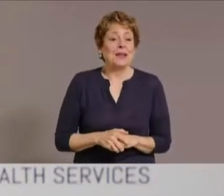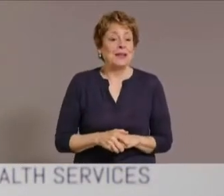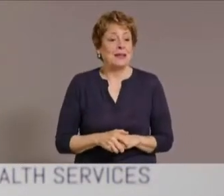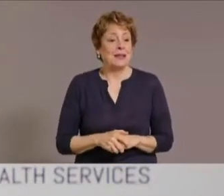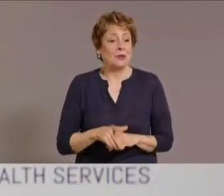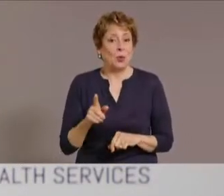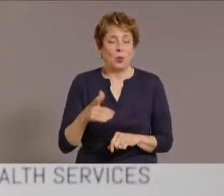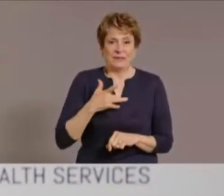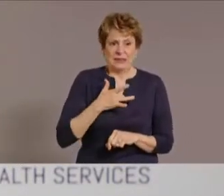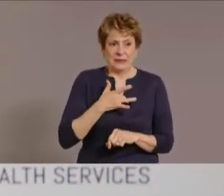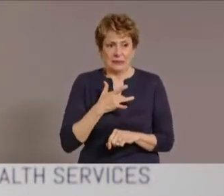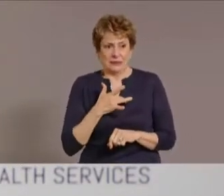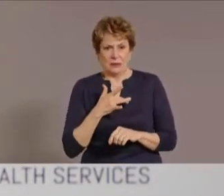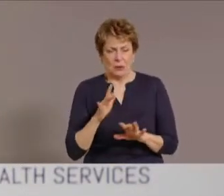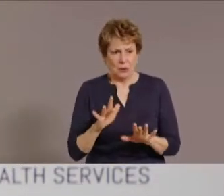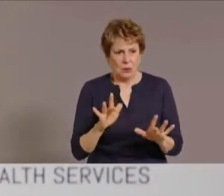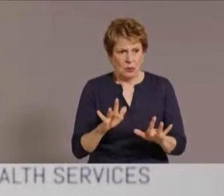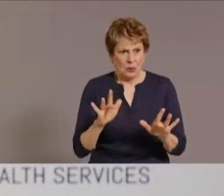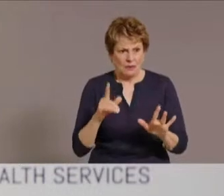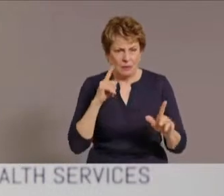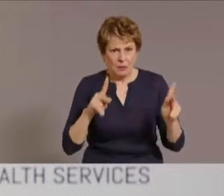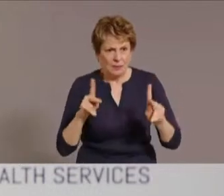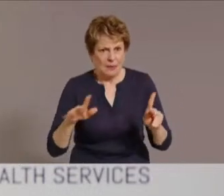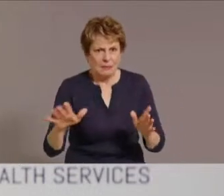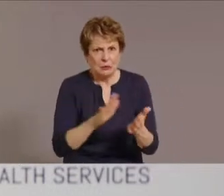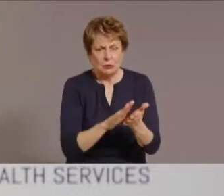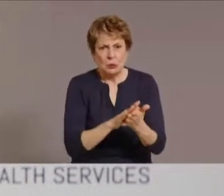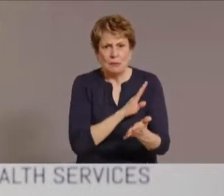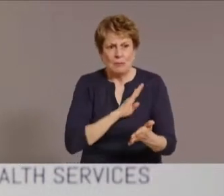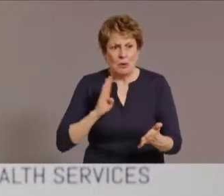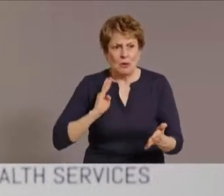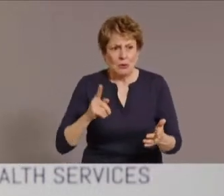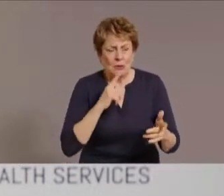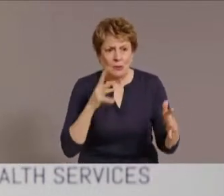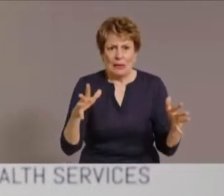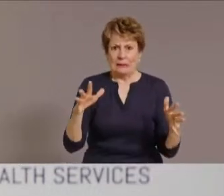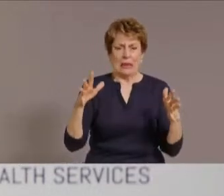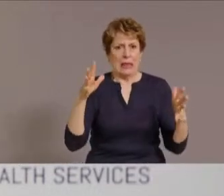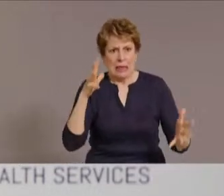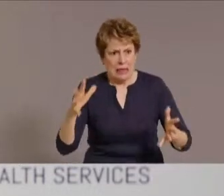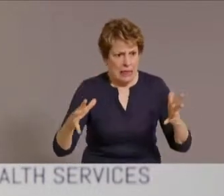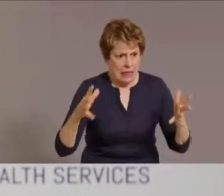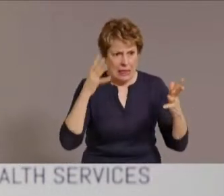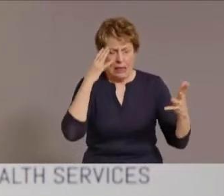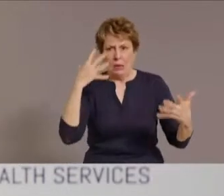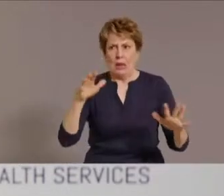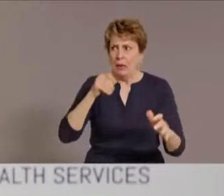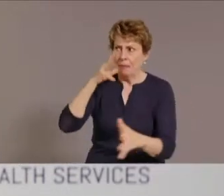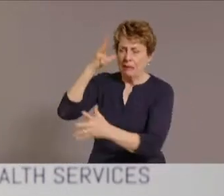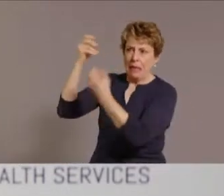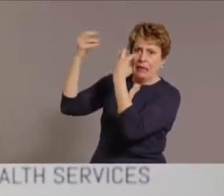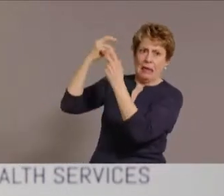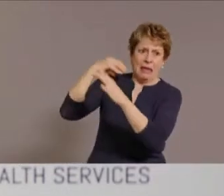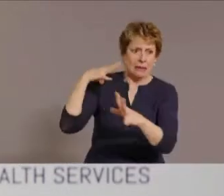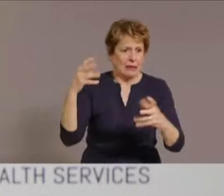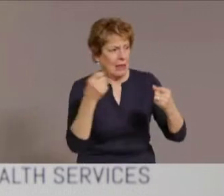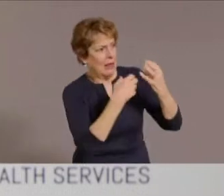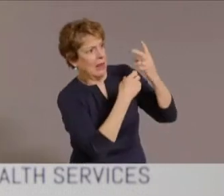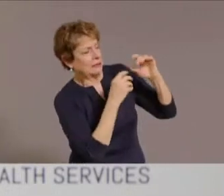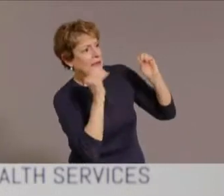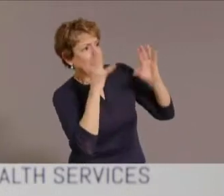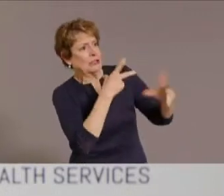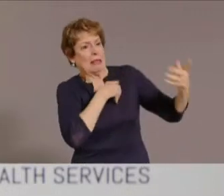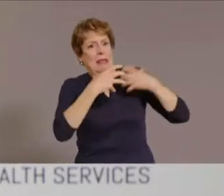these boards, these school boards that have felt parental pressure to make a decision based on that pressure and